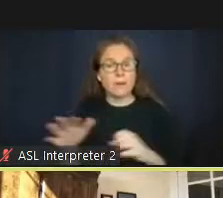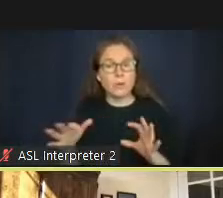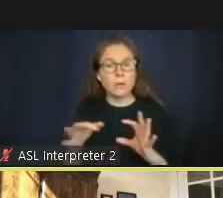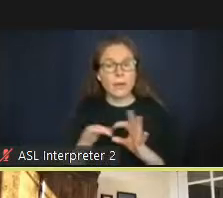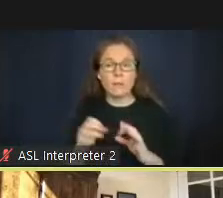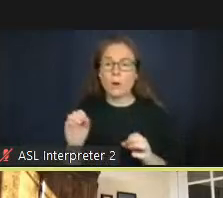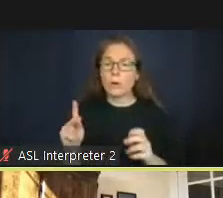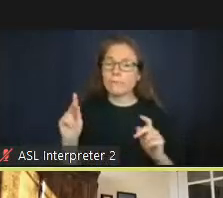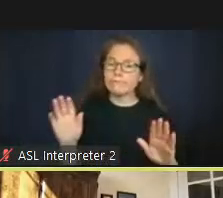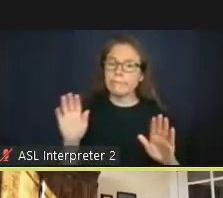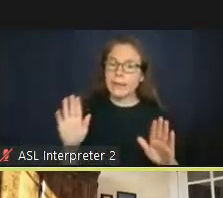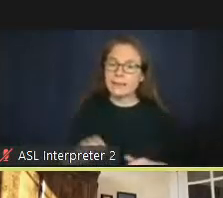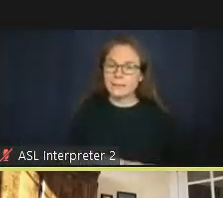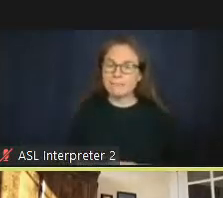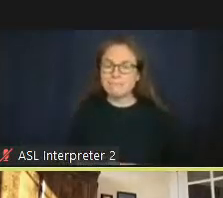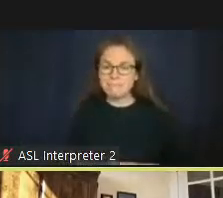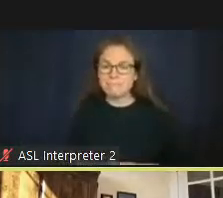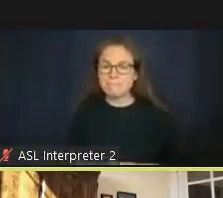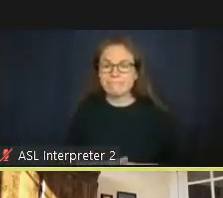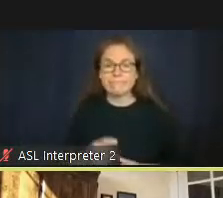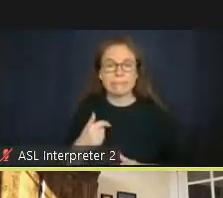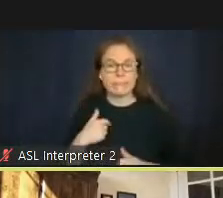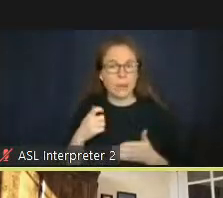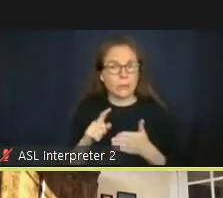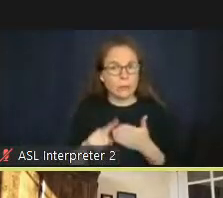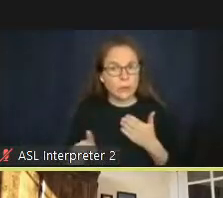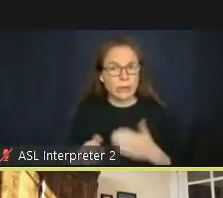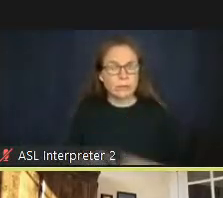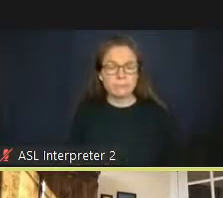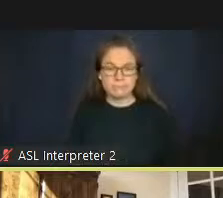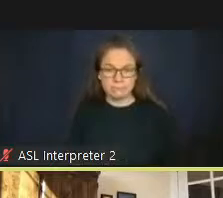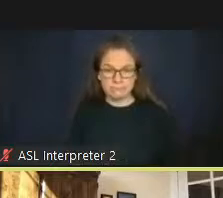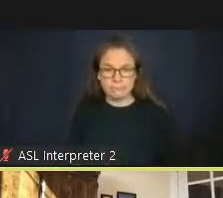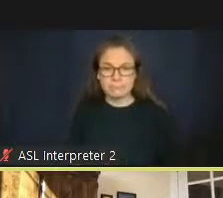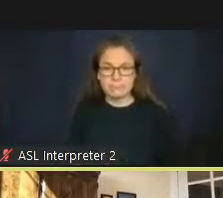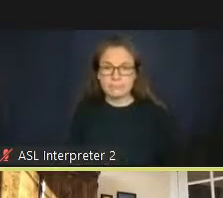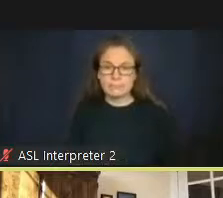All right, that's what I want to make sure on the pedestrian improvements.